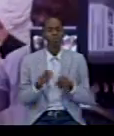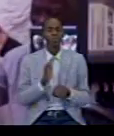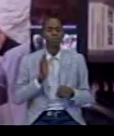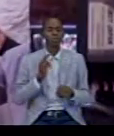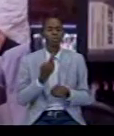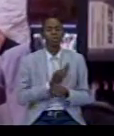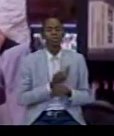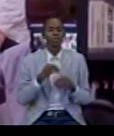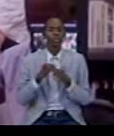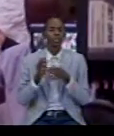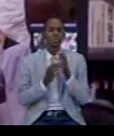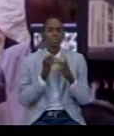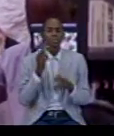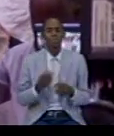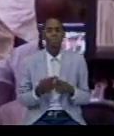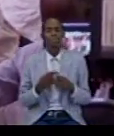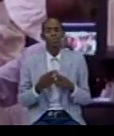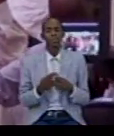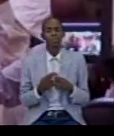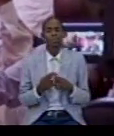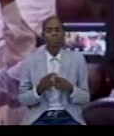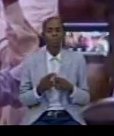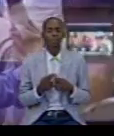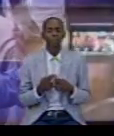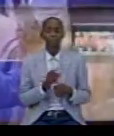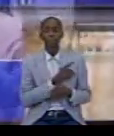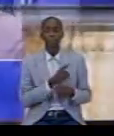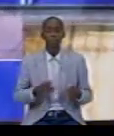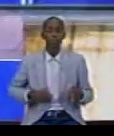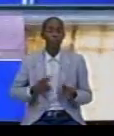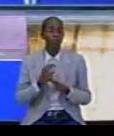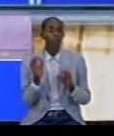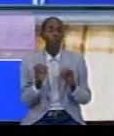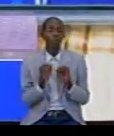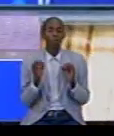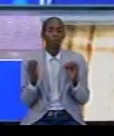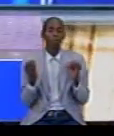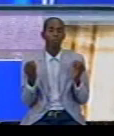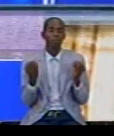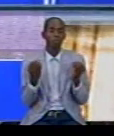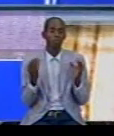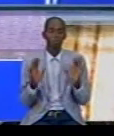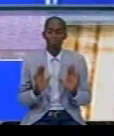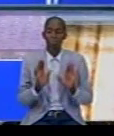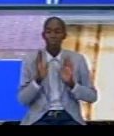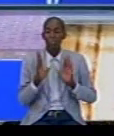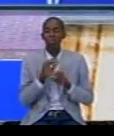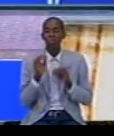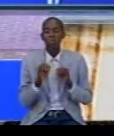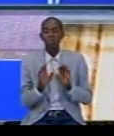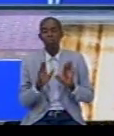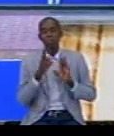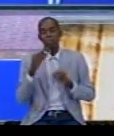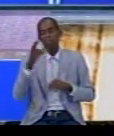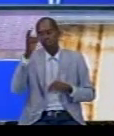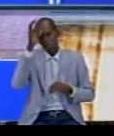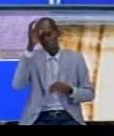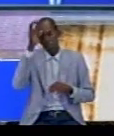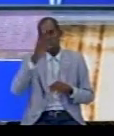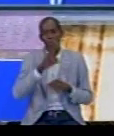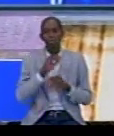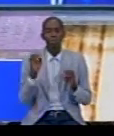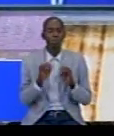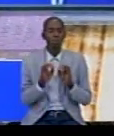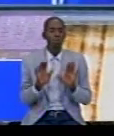Jesus' name. And Lord, no more fear. No more fear of the devil. No